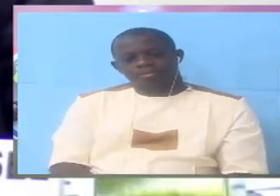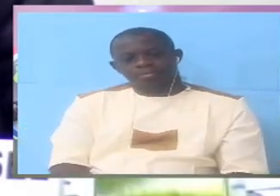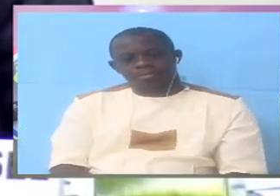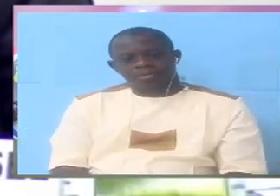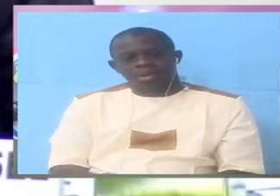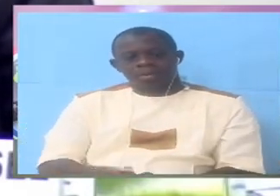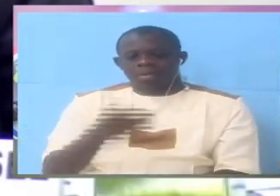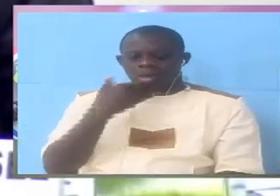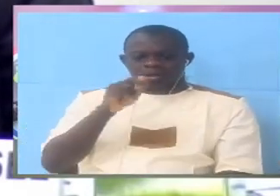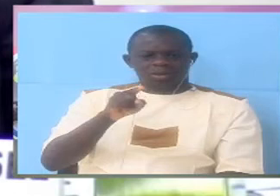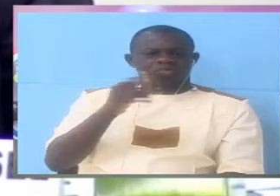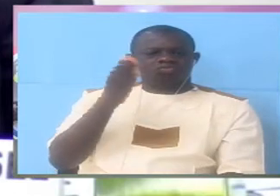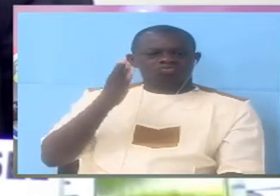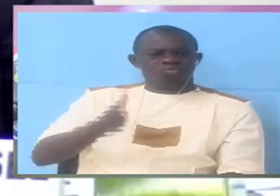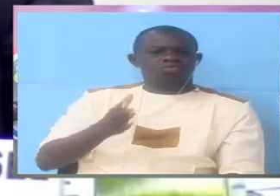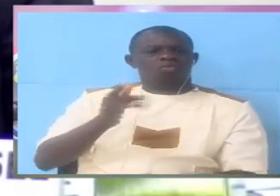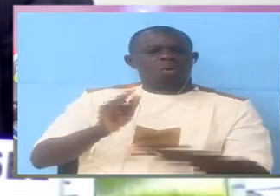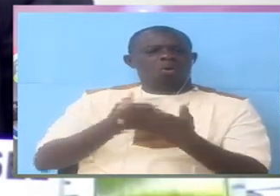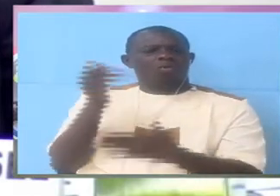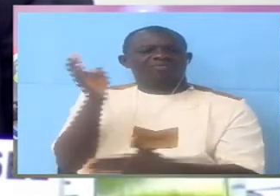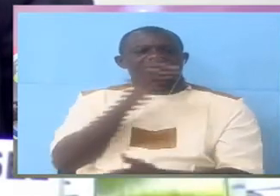Is that true or false?